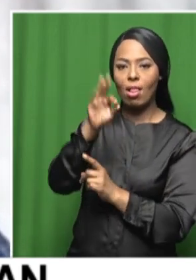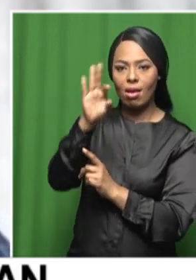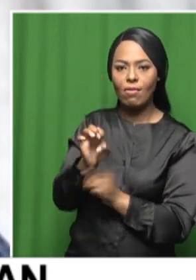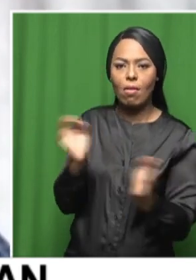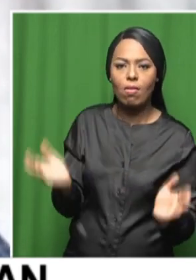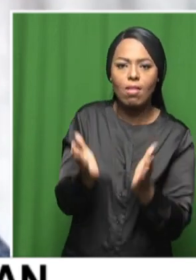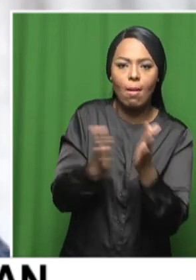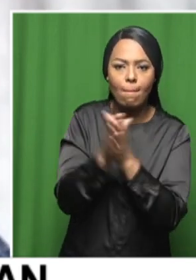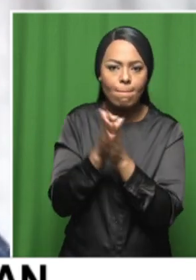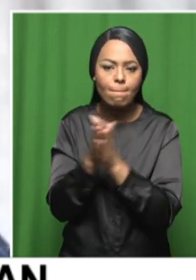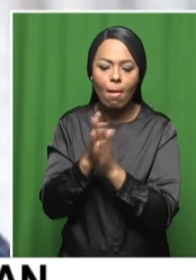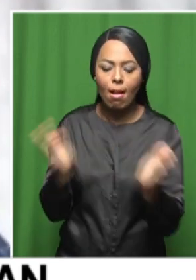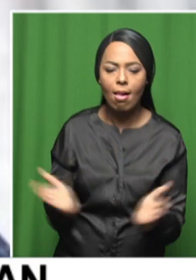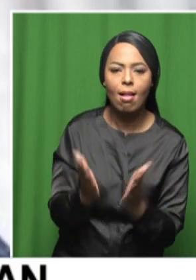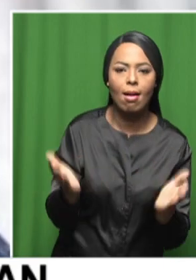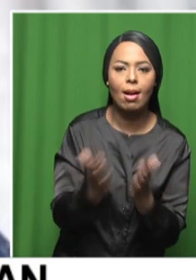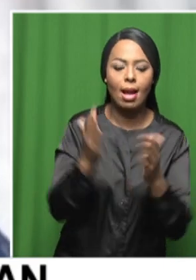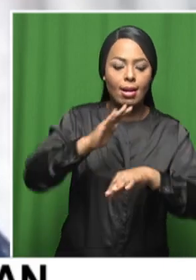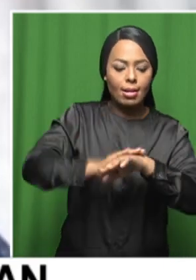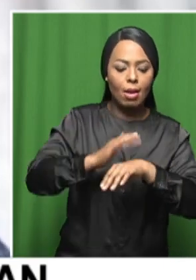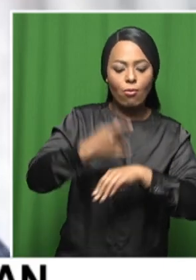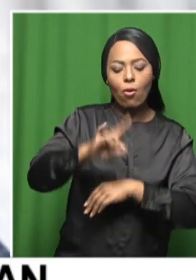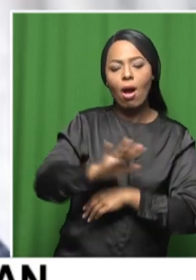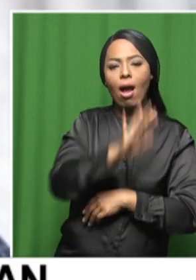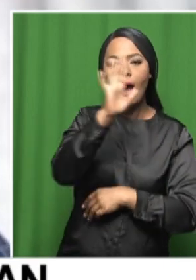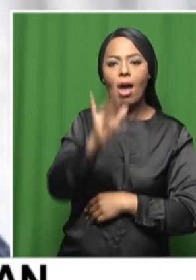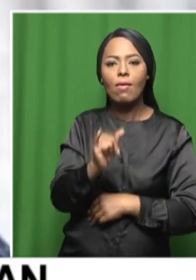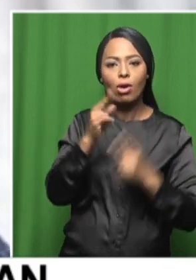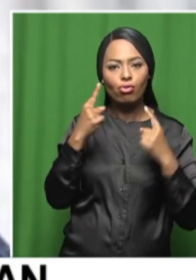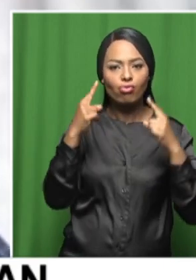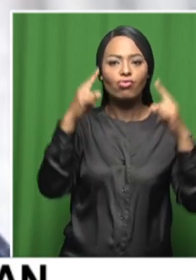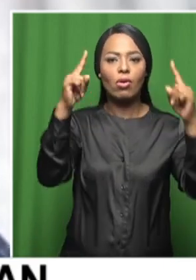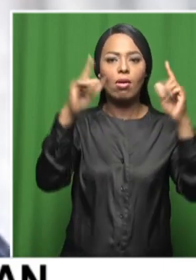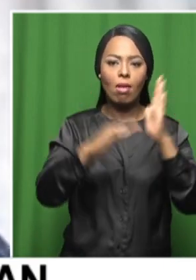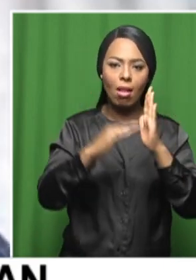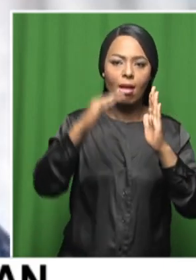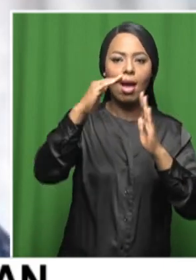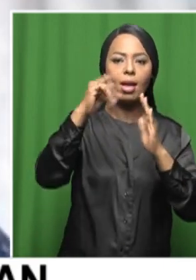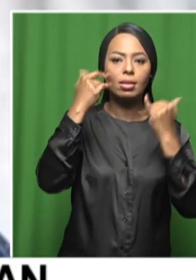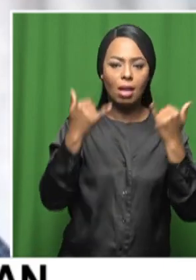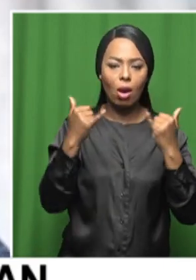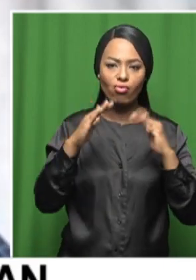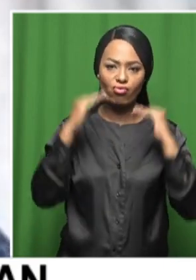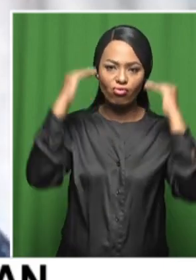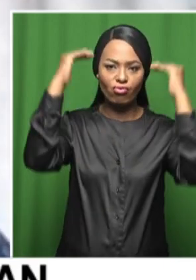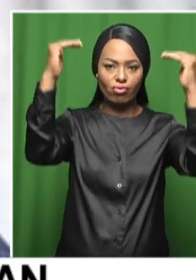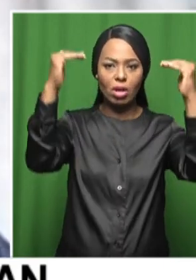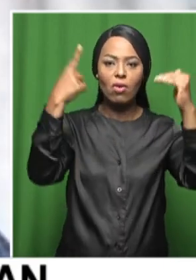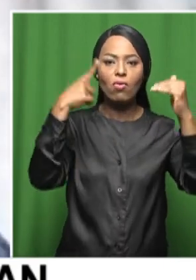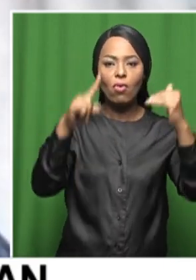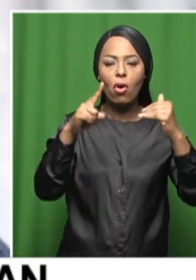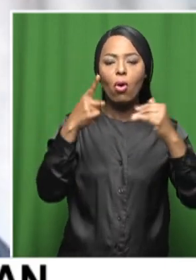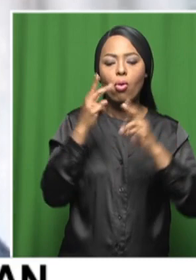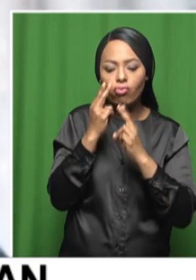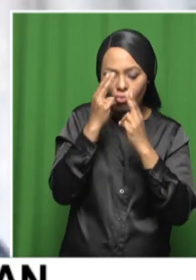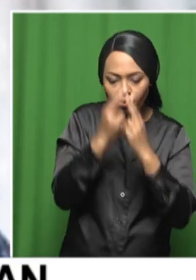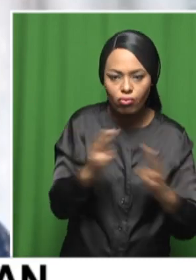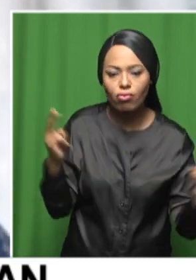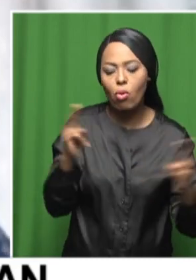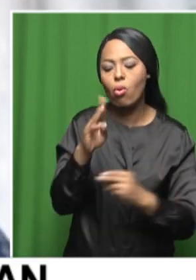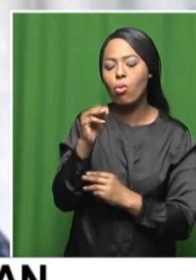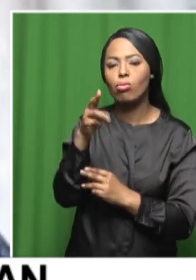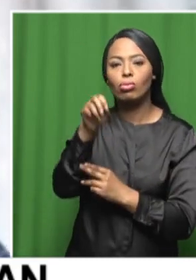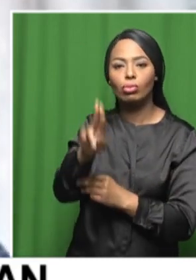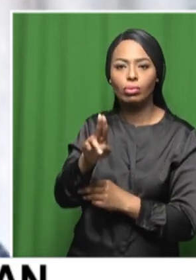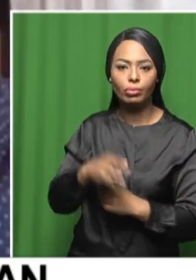agree that now it's a time for Africa to rise with Ubuntu principles at the very center of how we restructure our